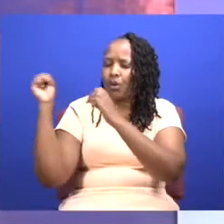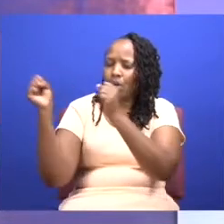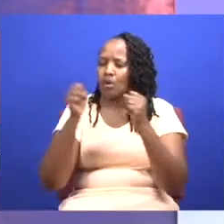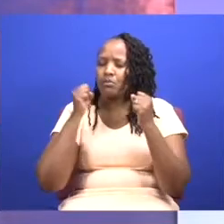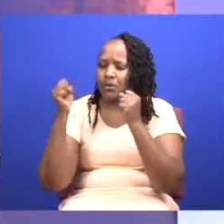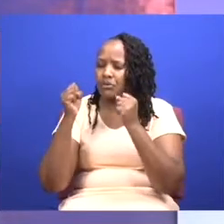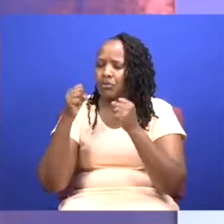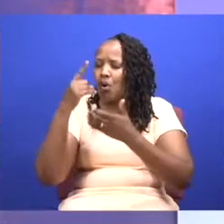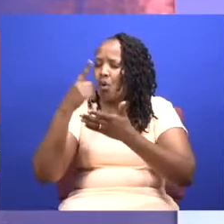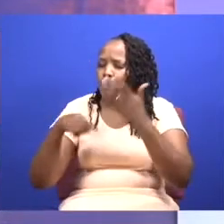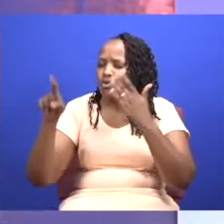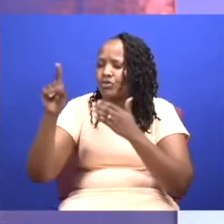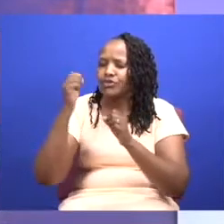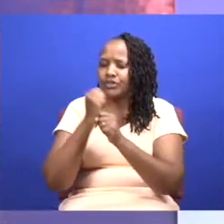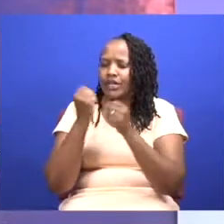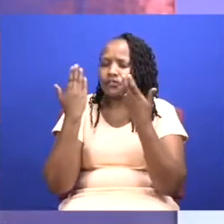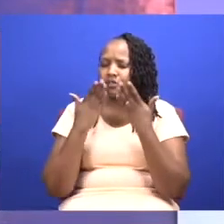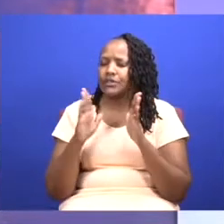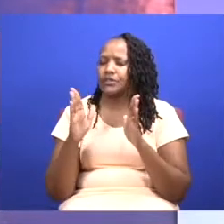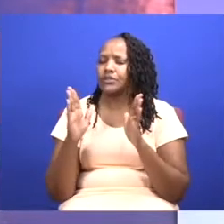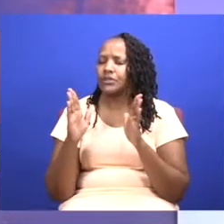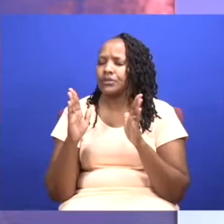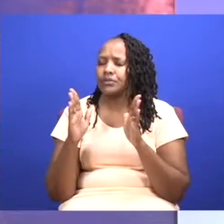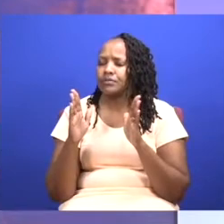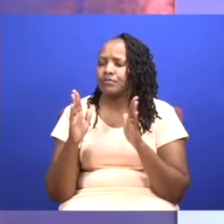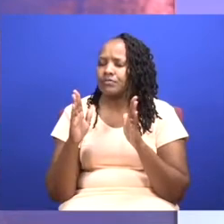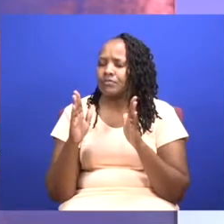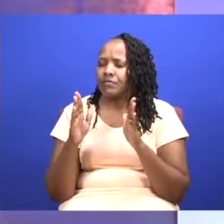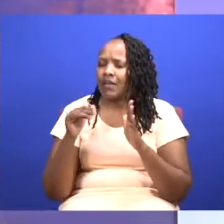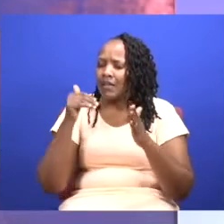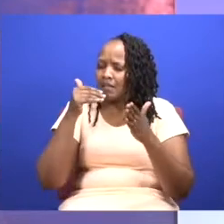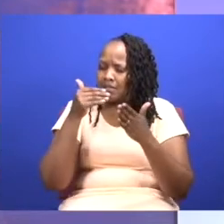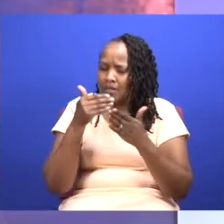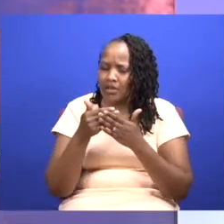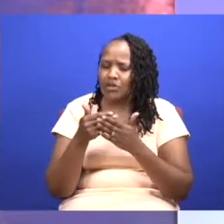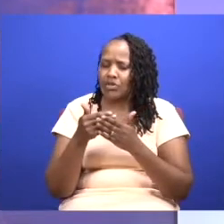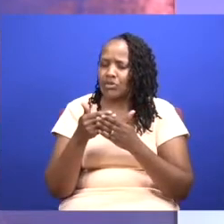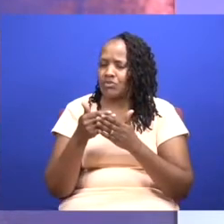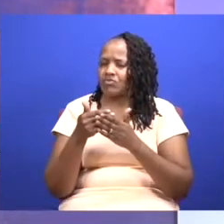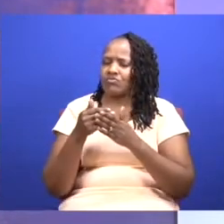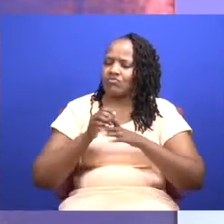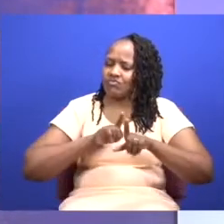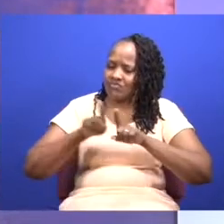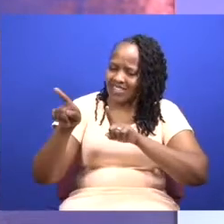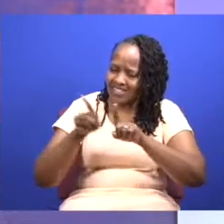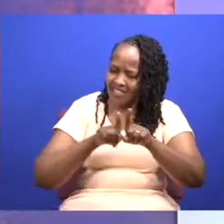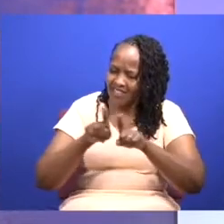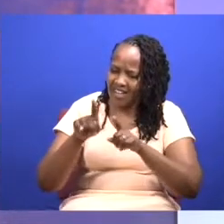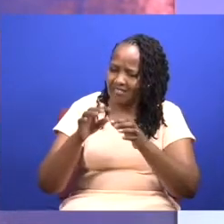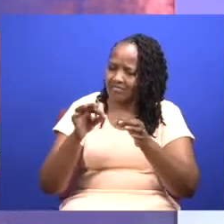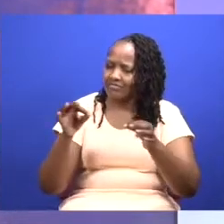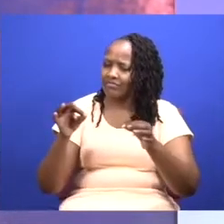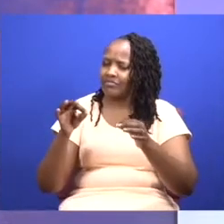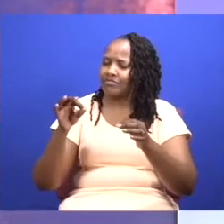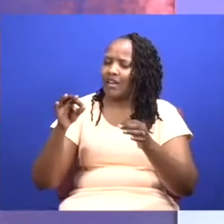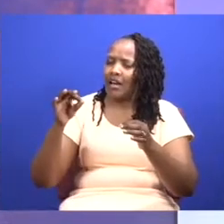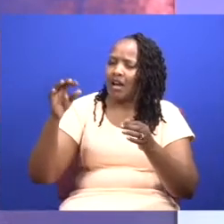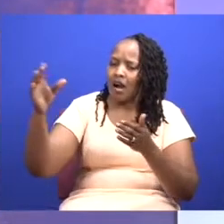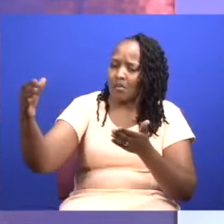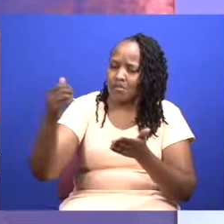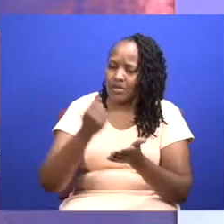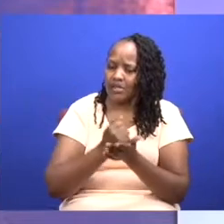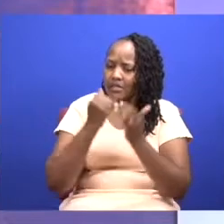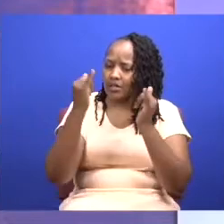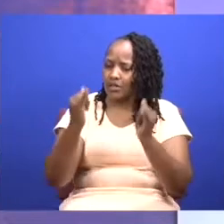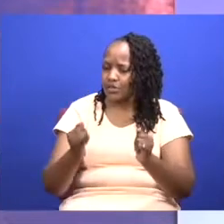for what you have done, O God. We give you thanks. We give you praise for the journey, O Lord, even appointing the new bishop. And Lord, we want to pray, O